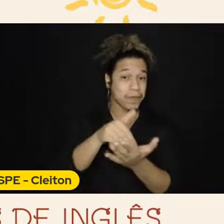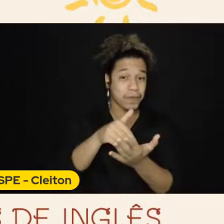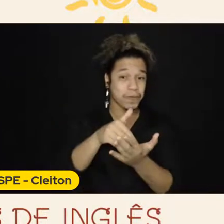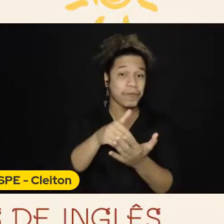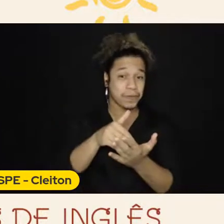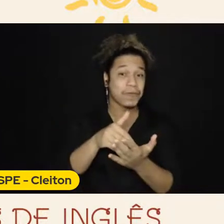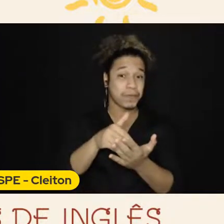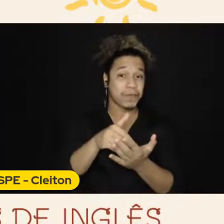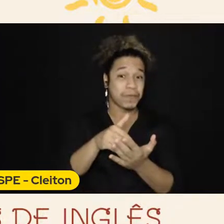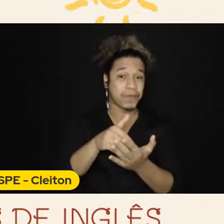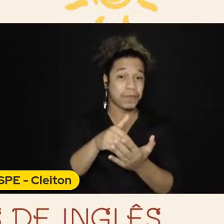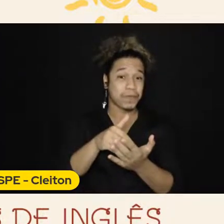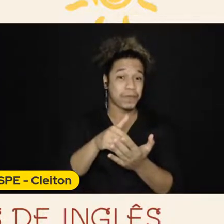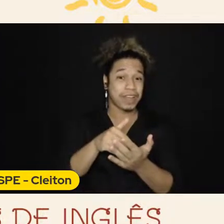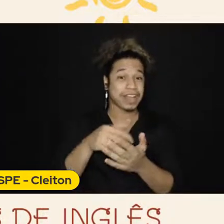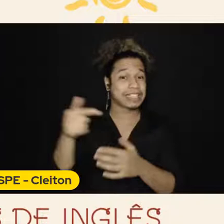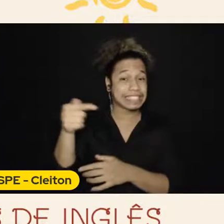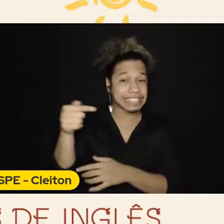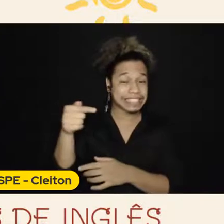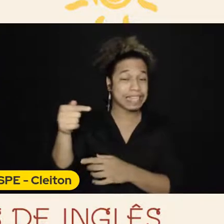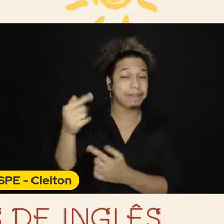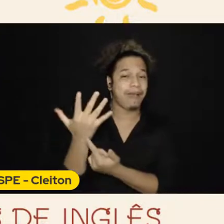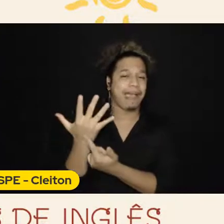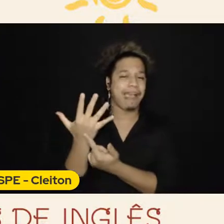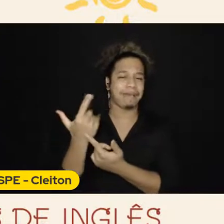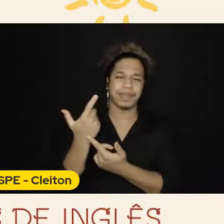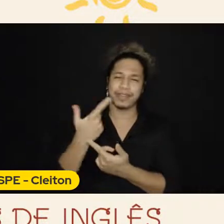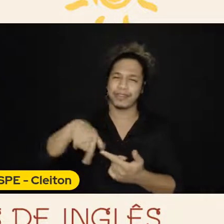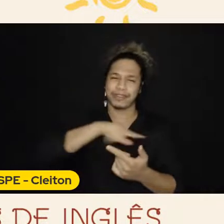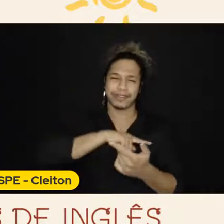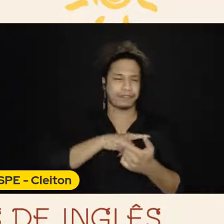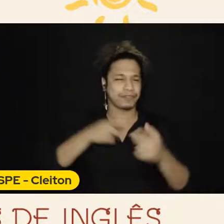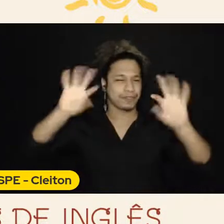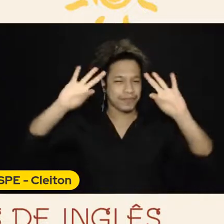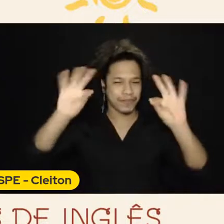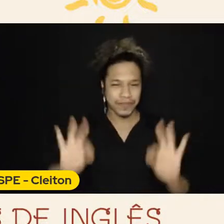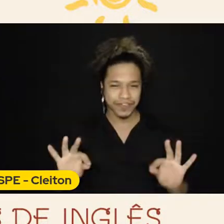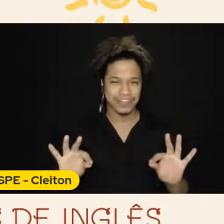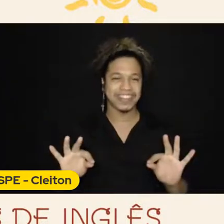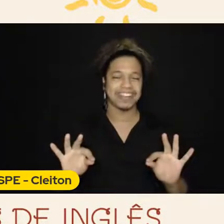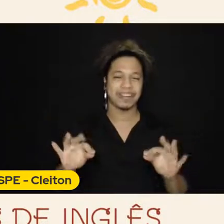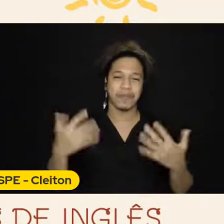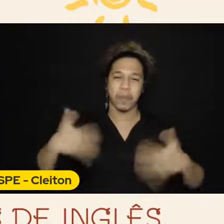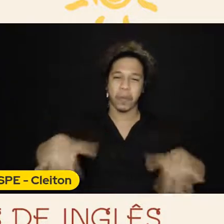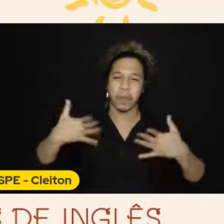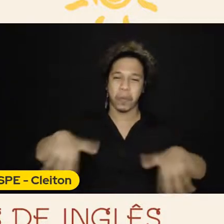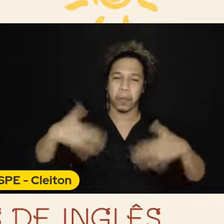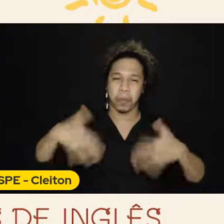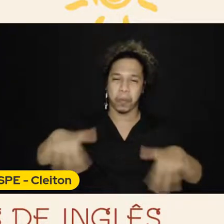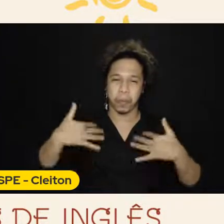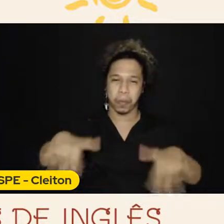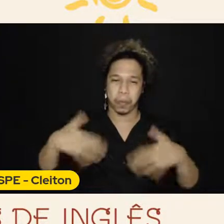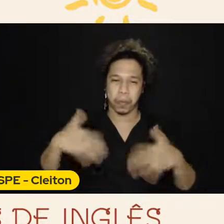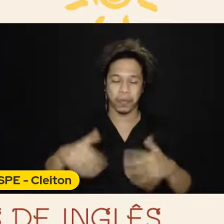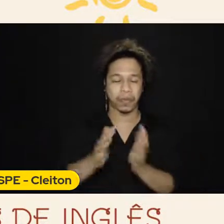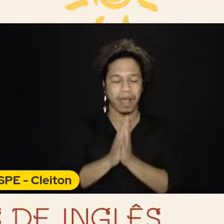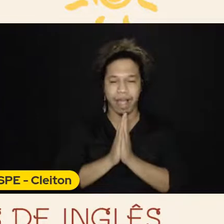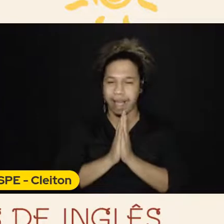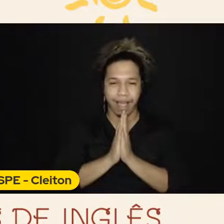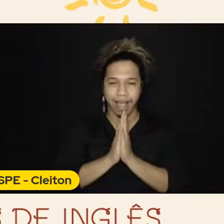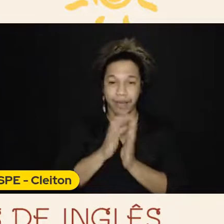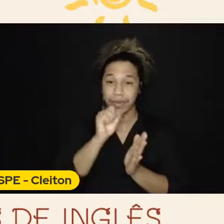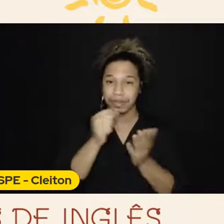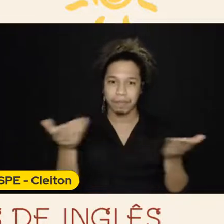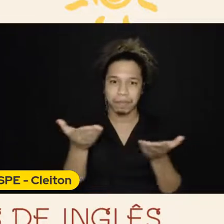7th edition of EPPI. We are so happy, Liane. Yes? Yes, it's an extraordinary Saturday. Guys, thank you so